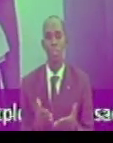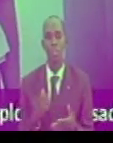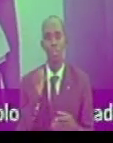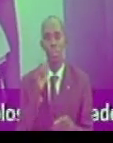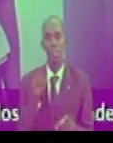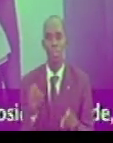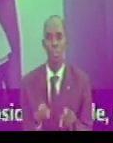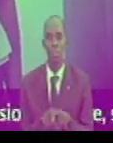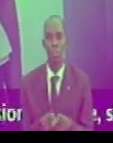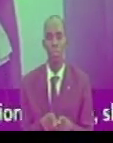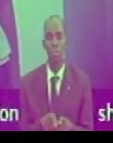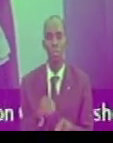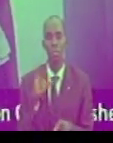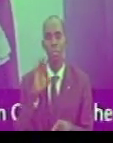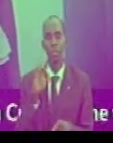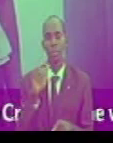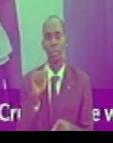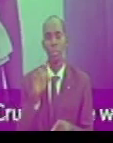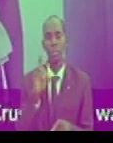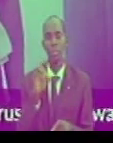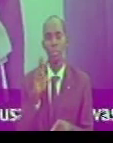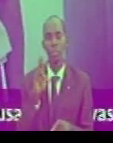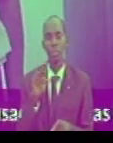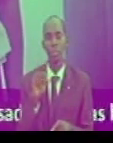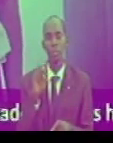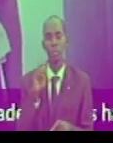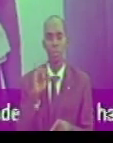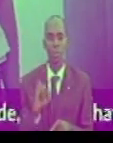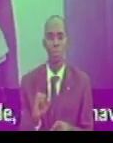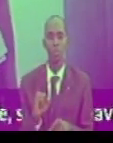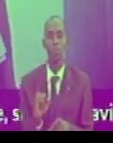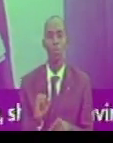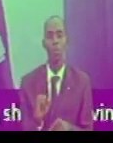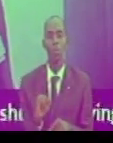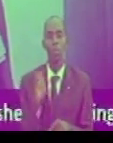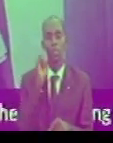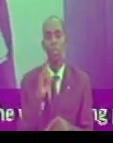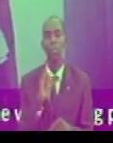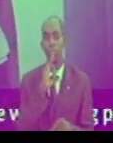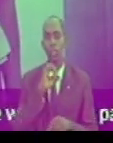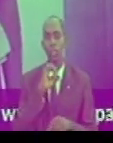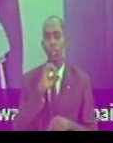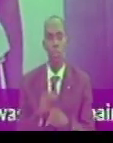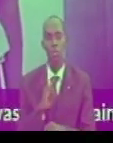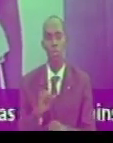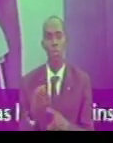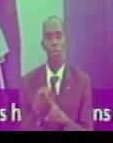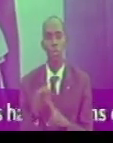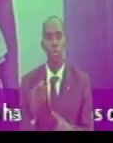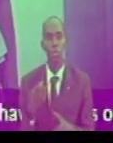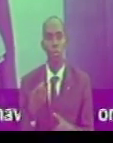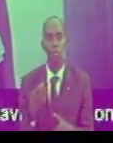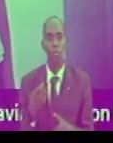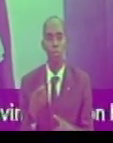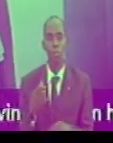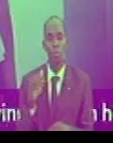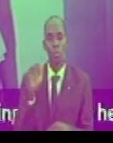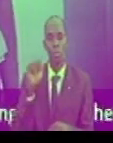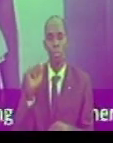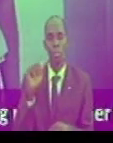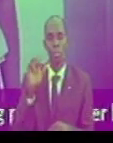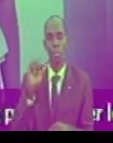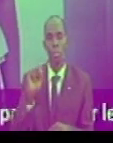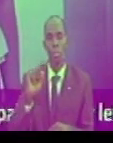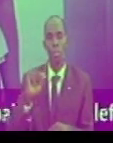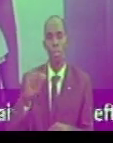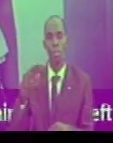suffering from asthma, chronic asthma of over 15 years. On Tuesday, she